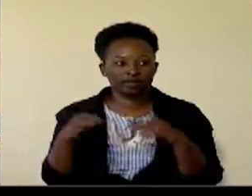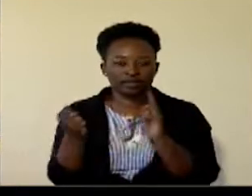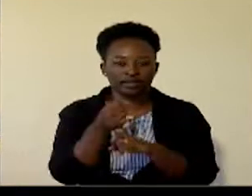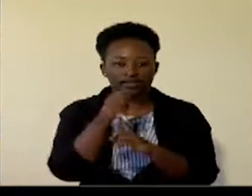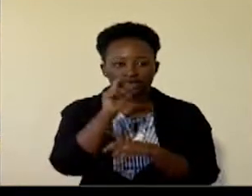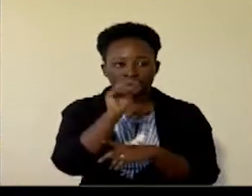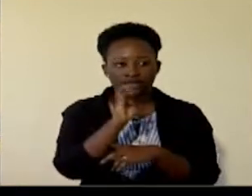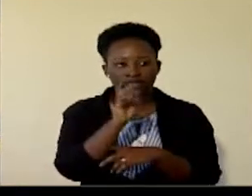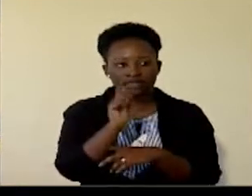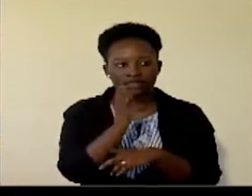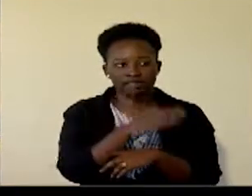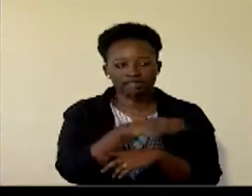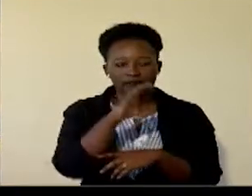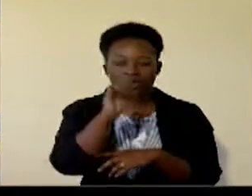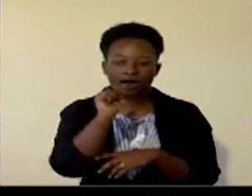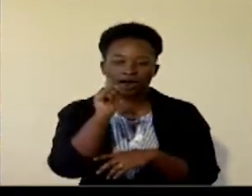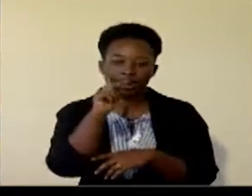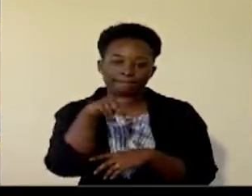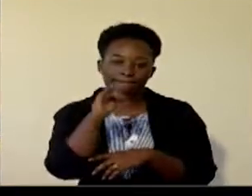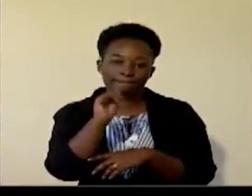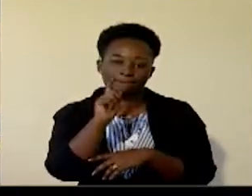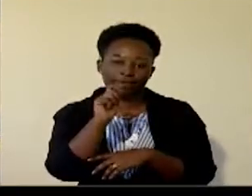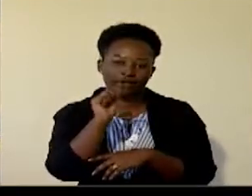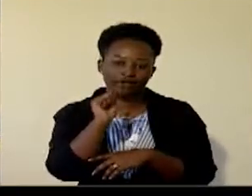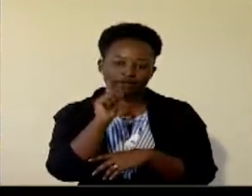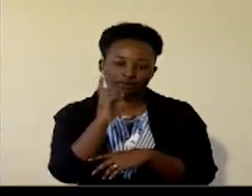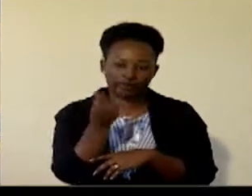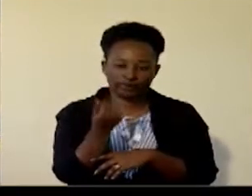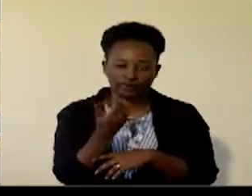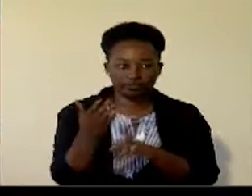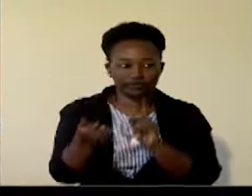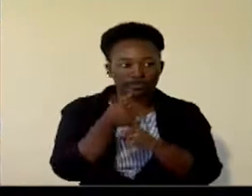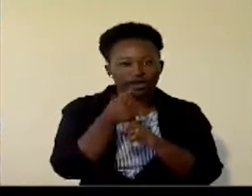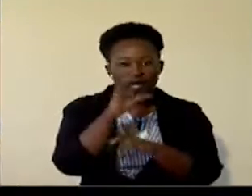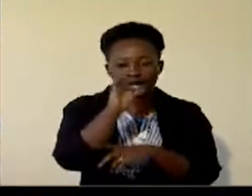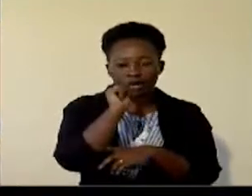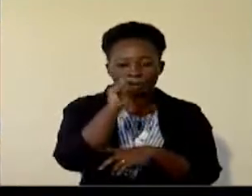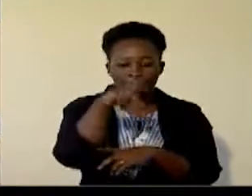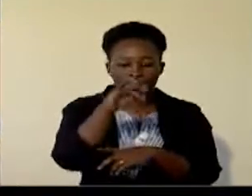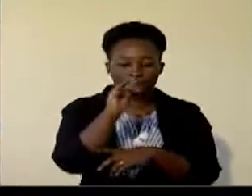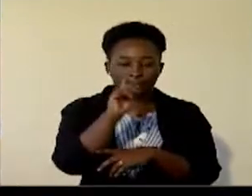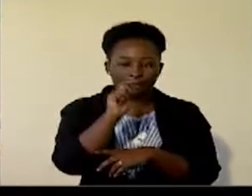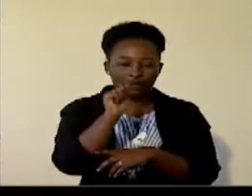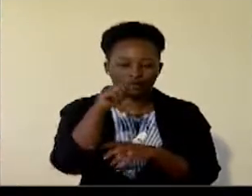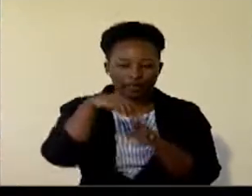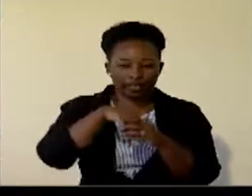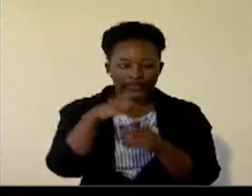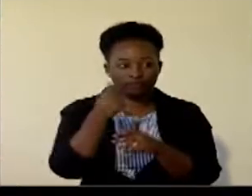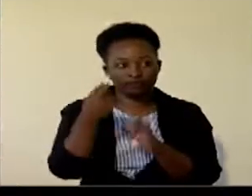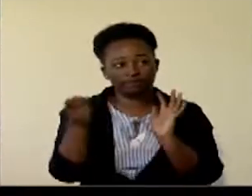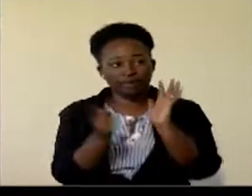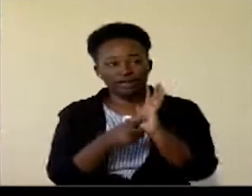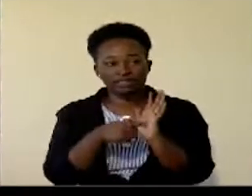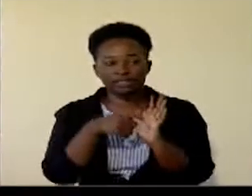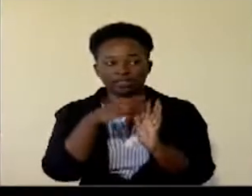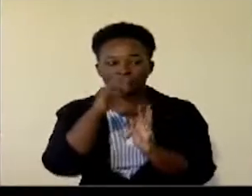flow, we said we get the capital inflow minus the capital outflow. Now, if you check on 1995, the